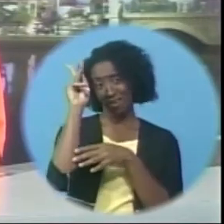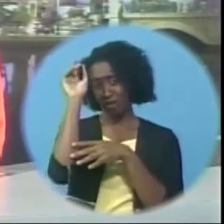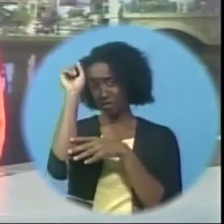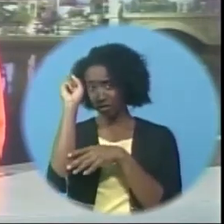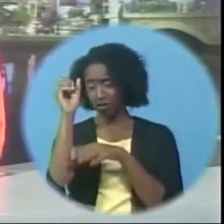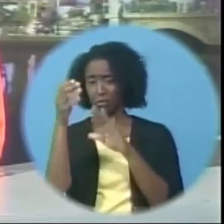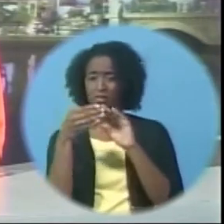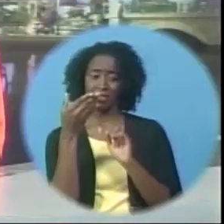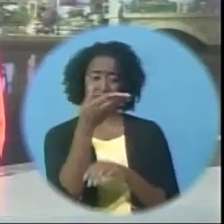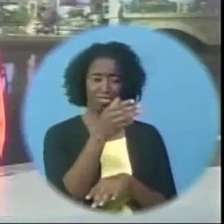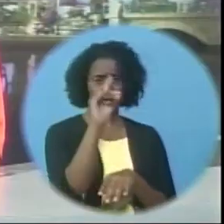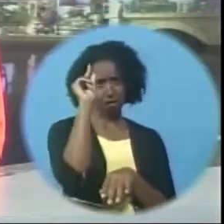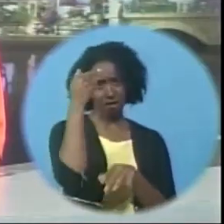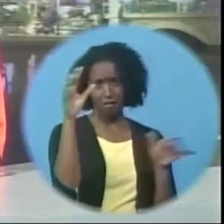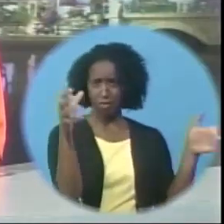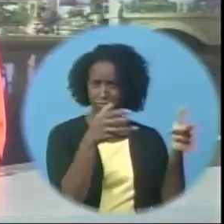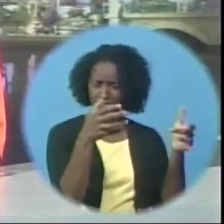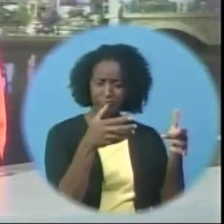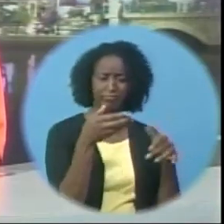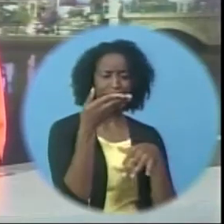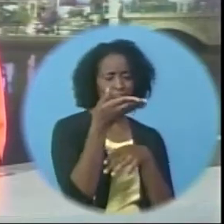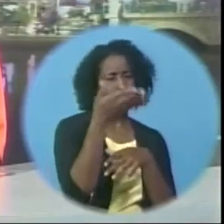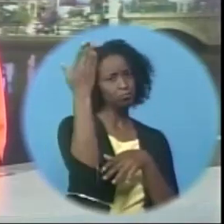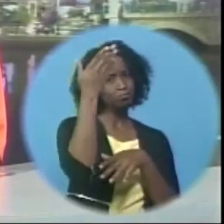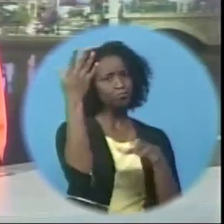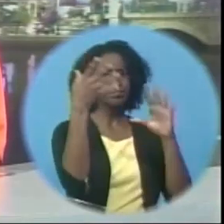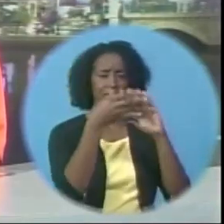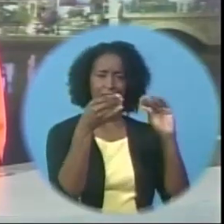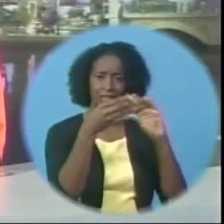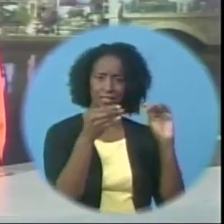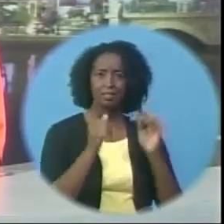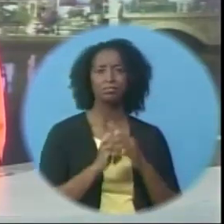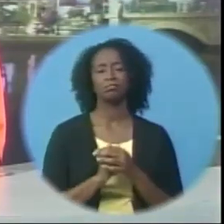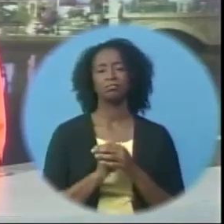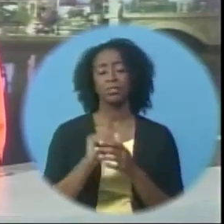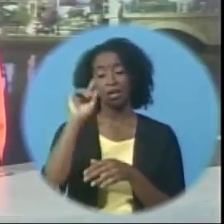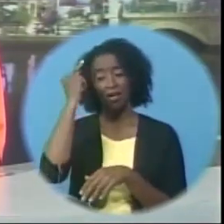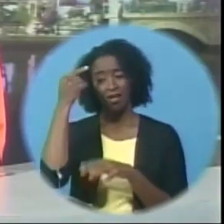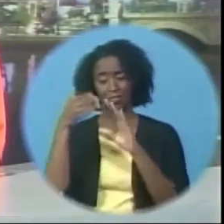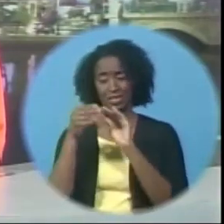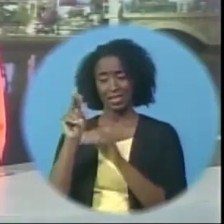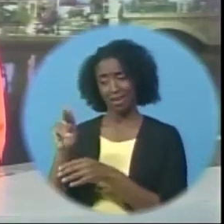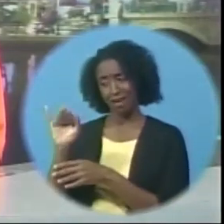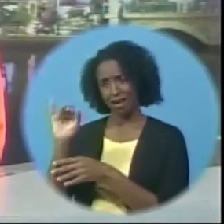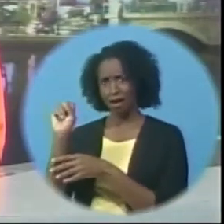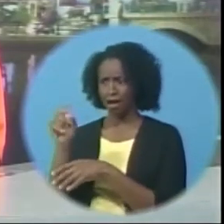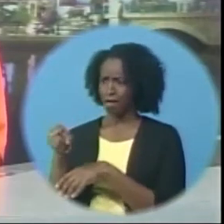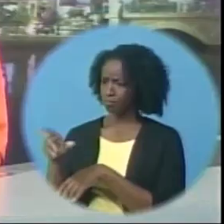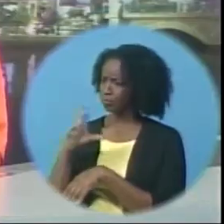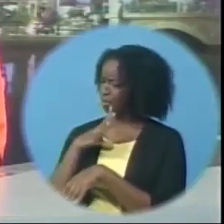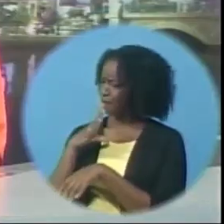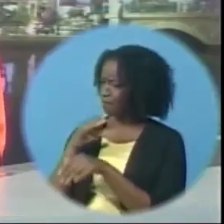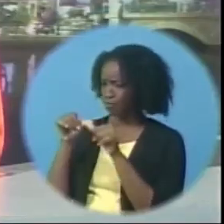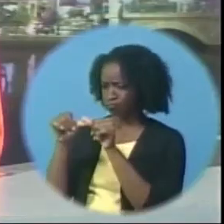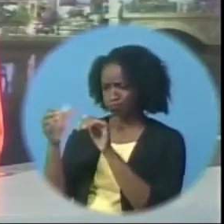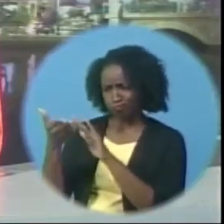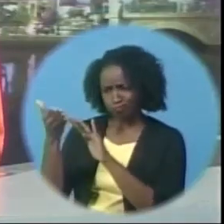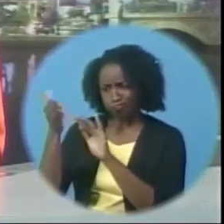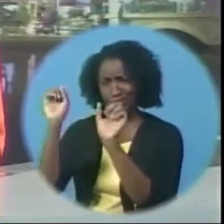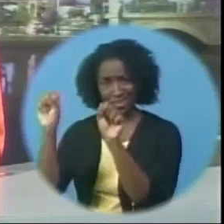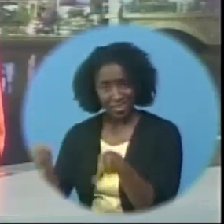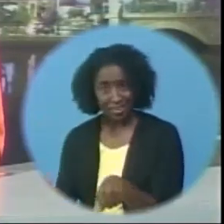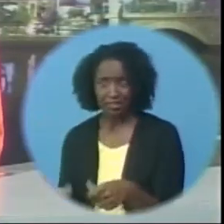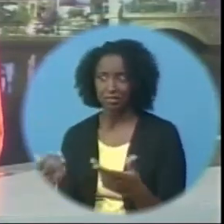Speaking in Parliament this evening, Mr. Simmons said despite claims by the government, the fund is still viable. Its last